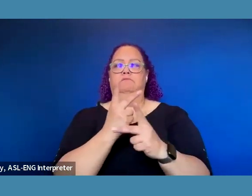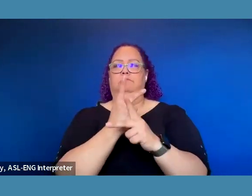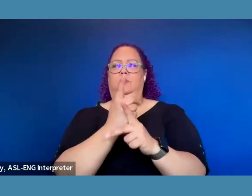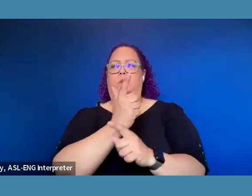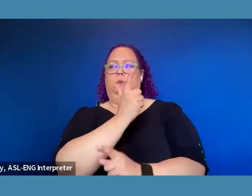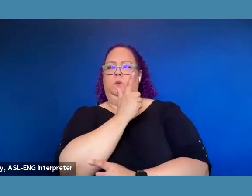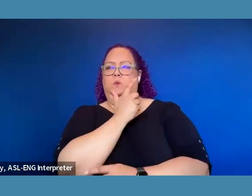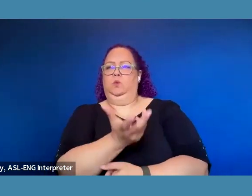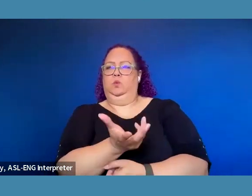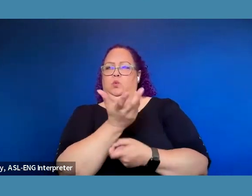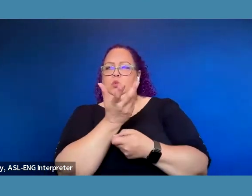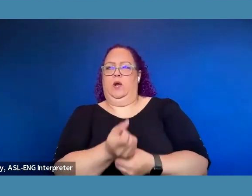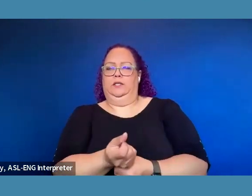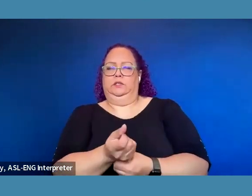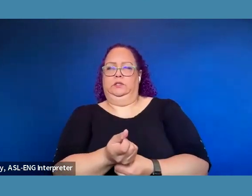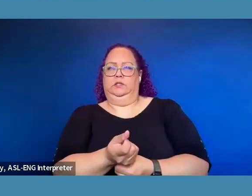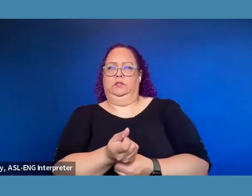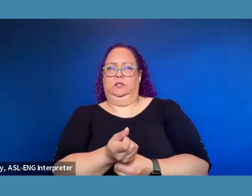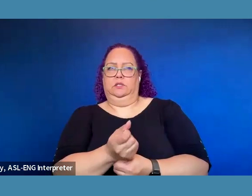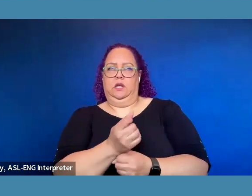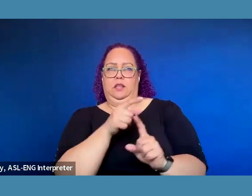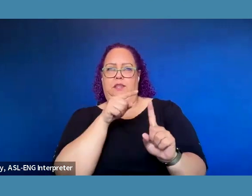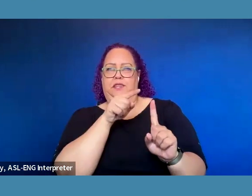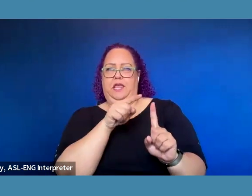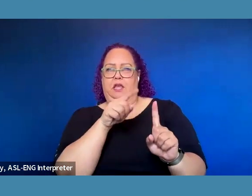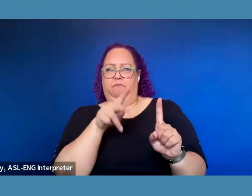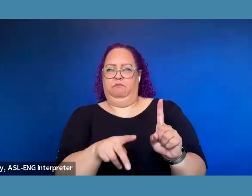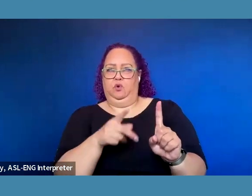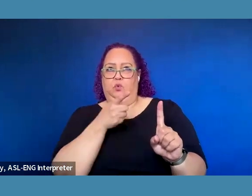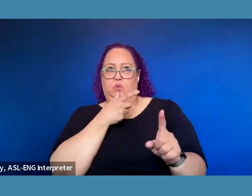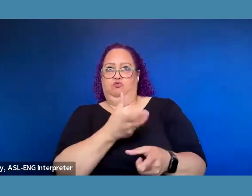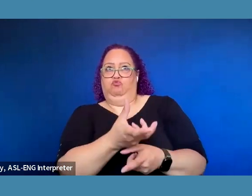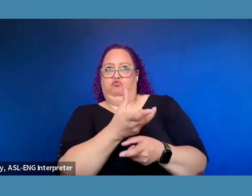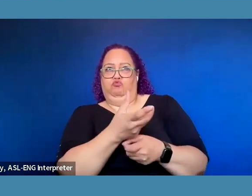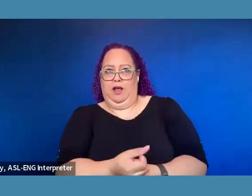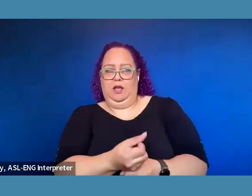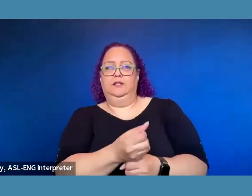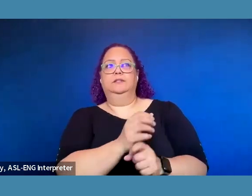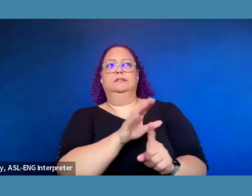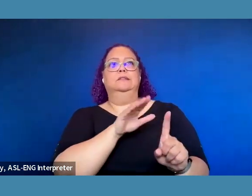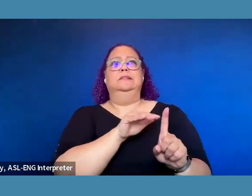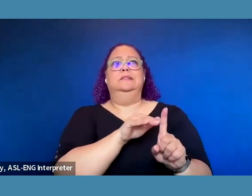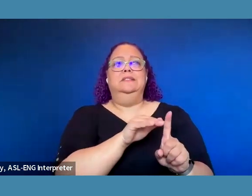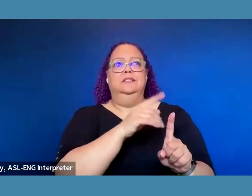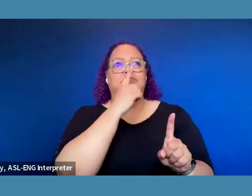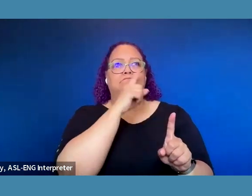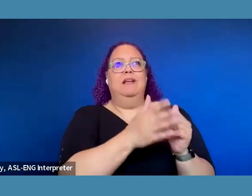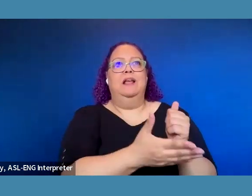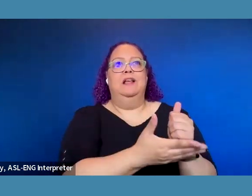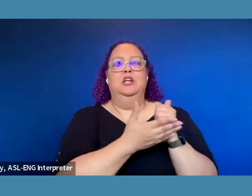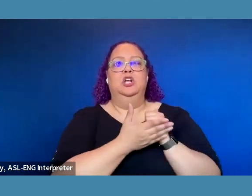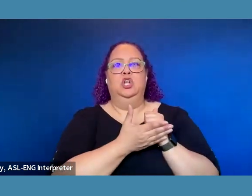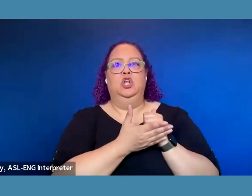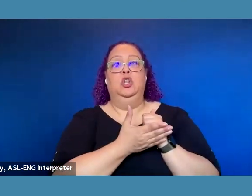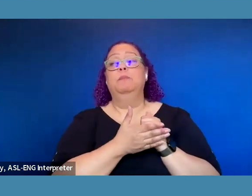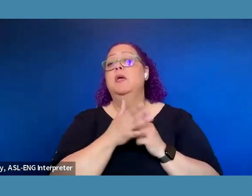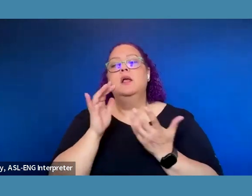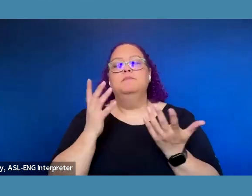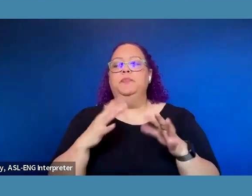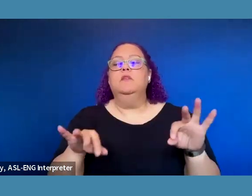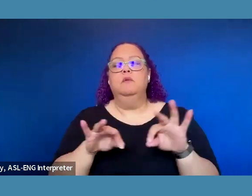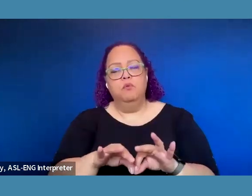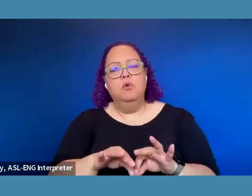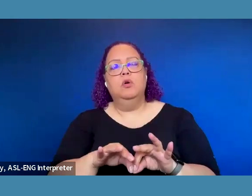and ask them for help. And so this is a great situation of, like we talk about with supported decision making, which is an